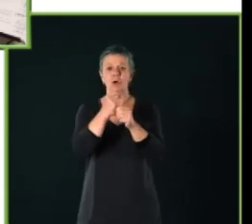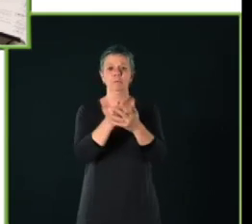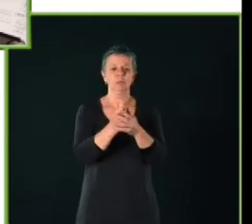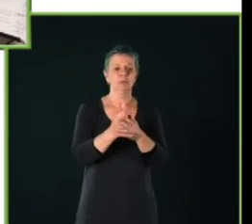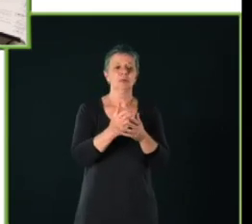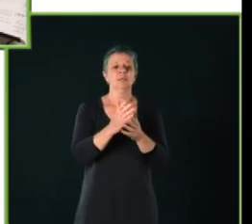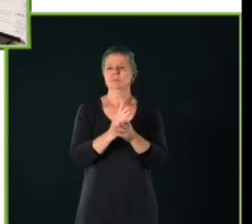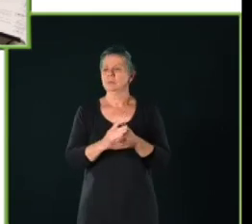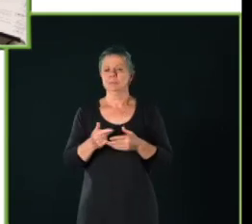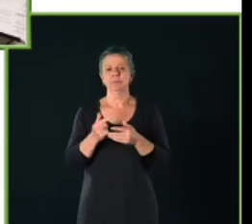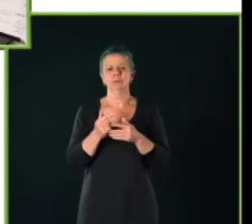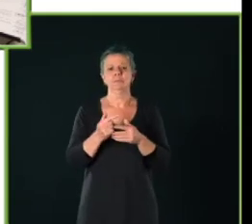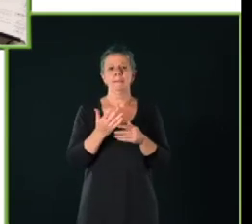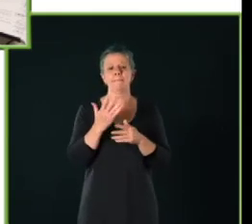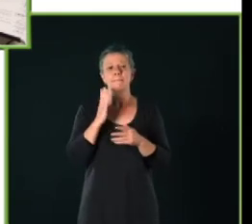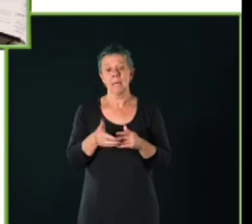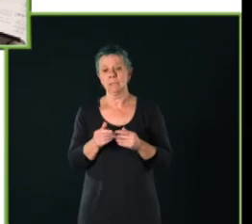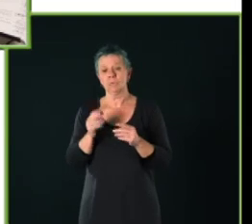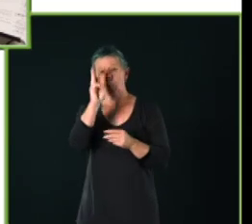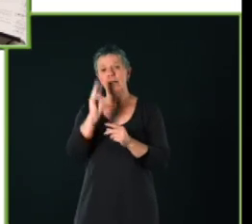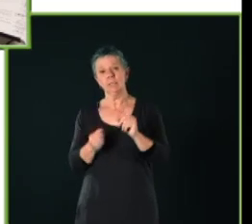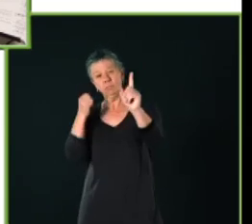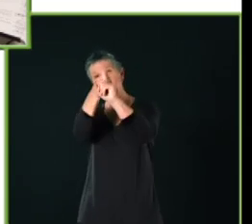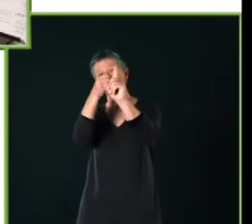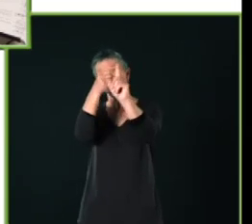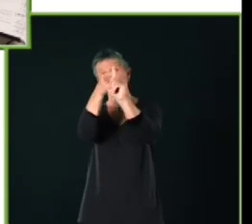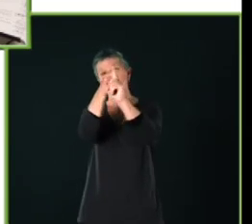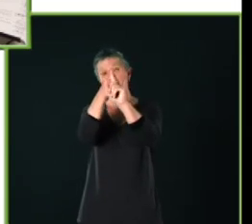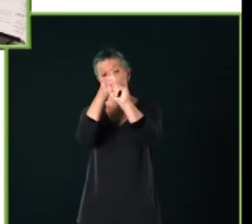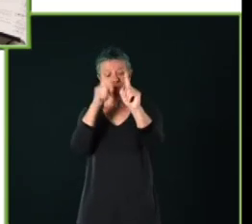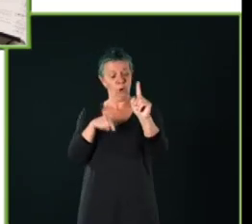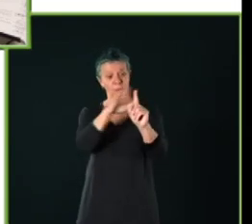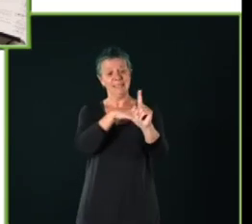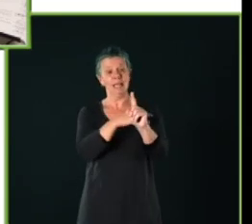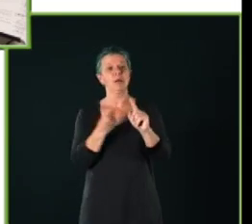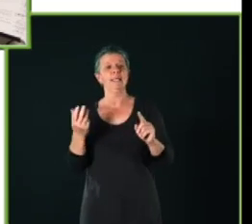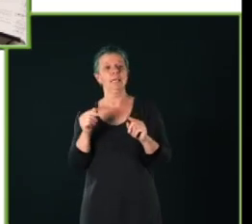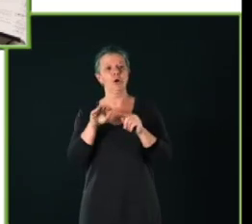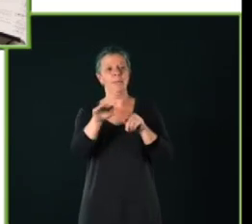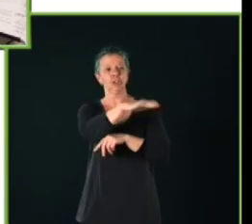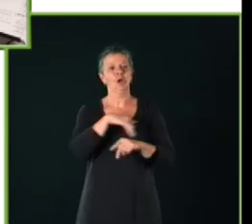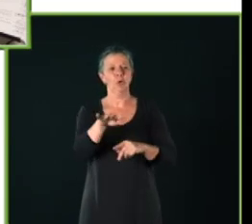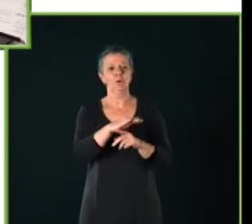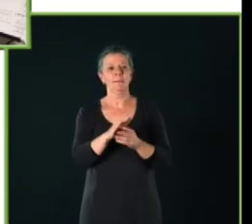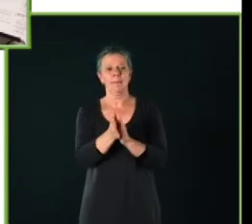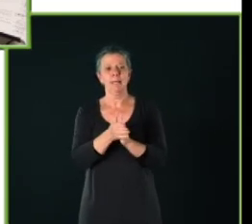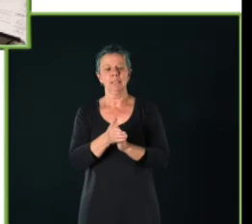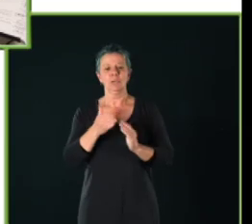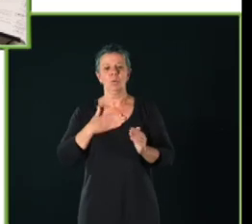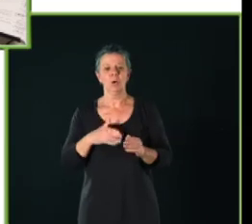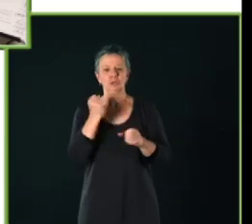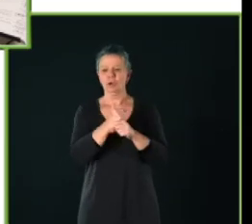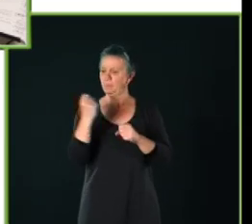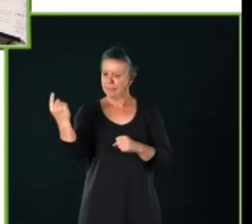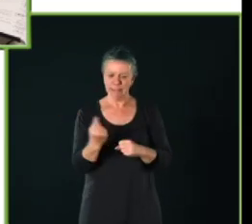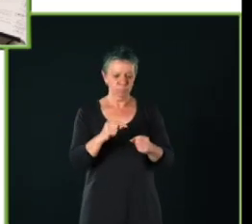Wellington so that promote this area as an economic zone, so that we can have those jobs come here. Because it's